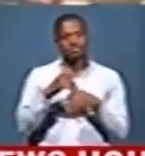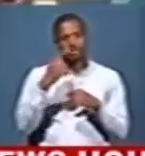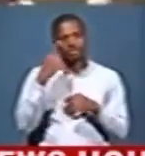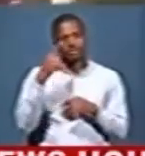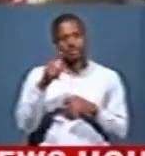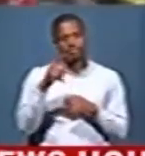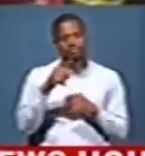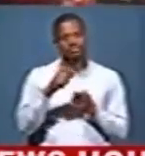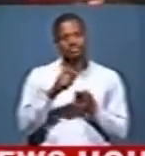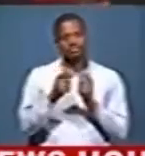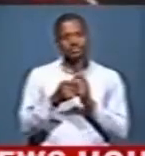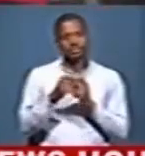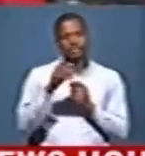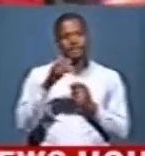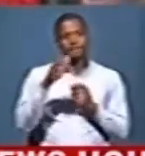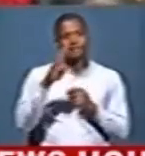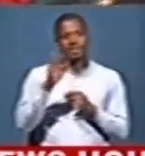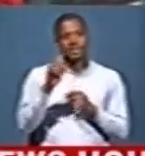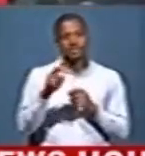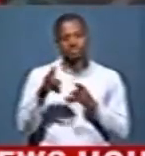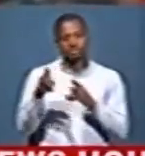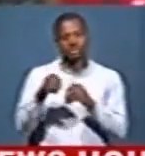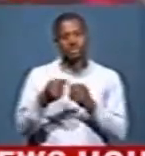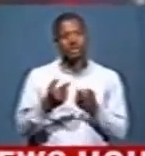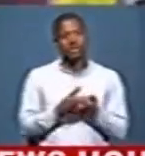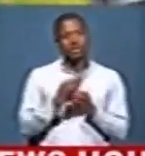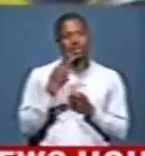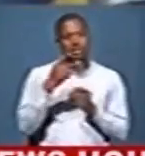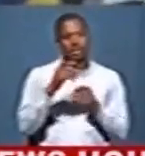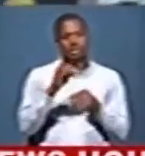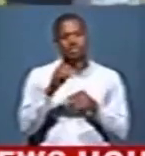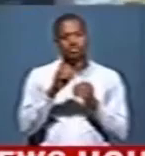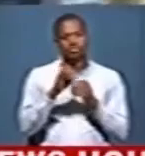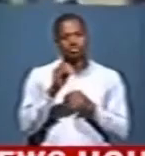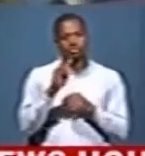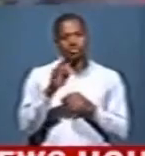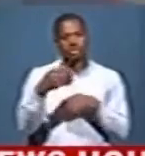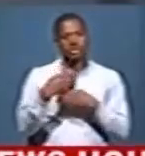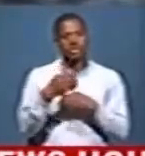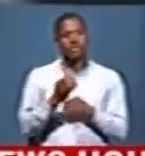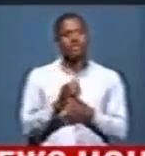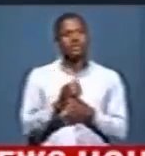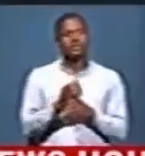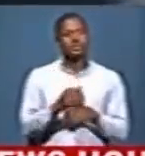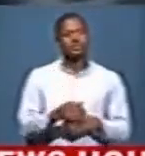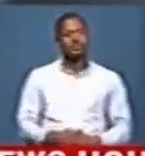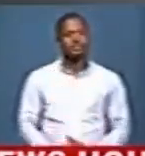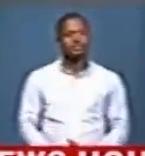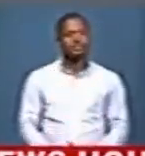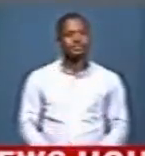the replication of the Benin model in Ghana, looking at the number of jobs it has created.